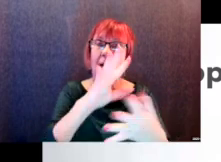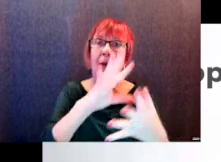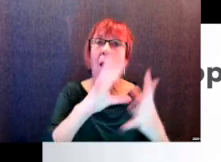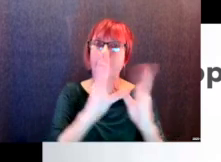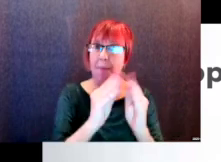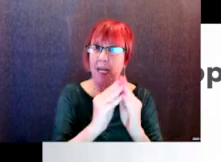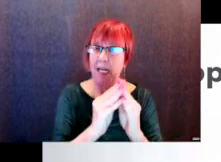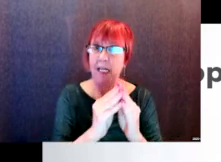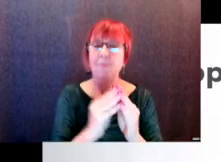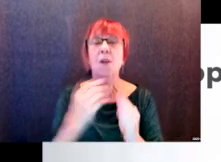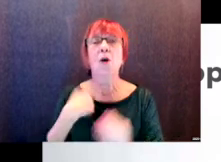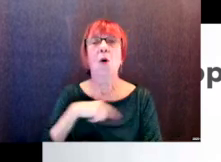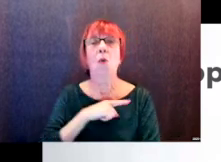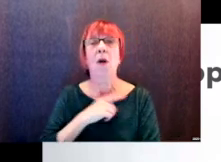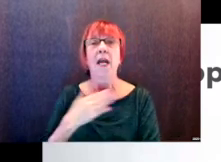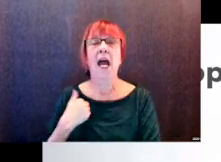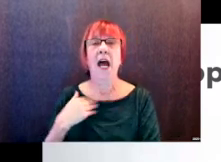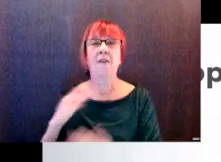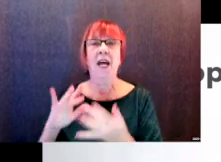possible.